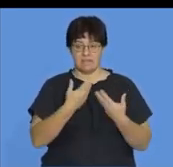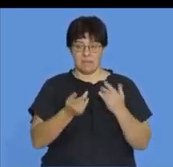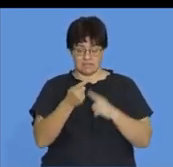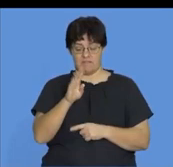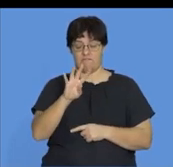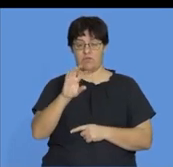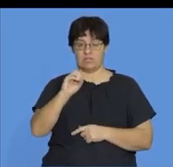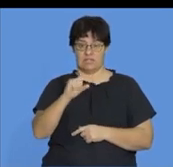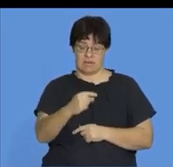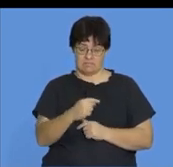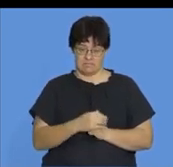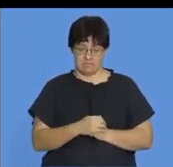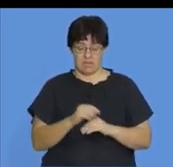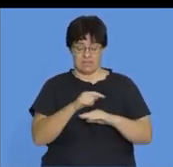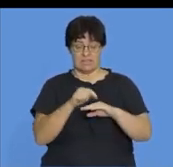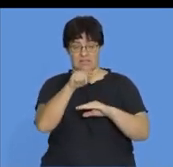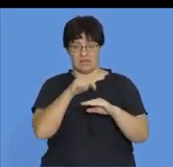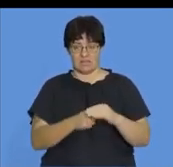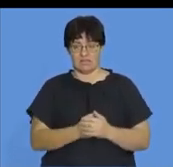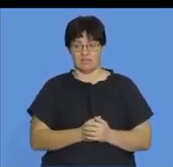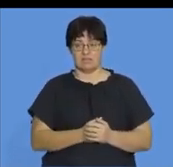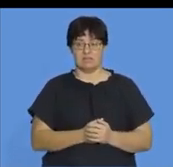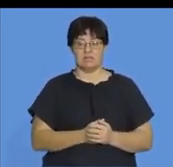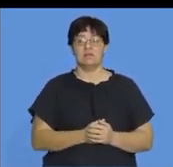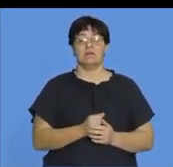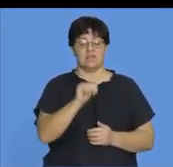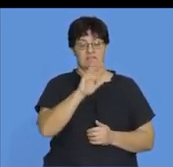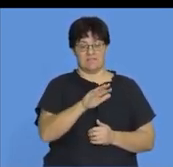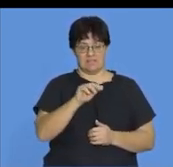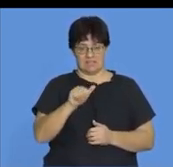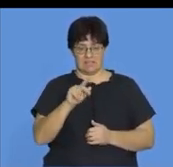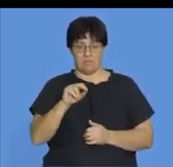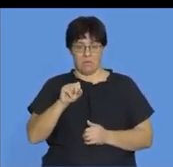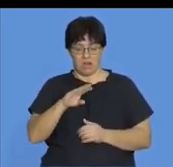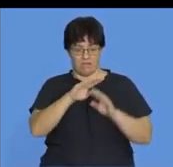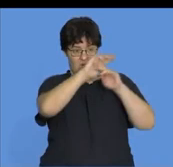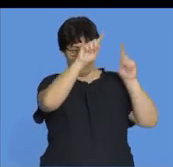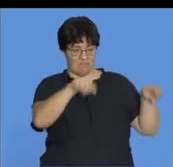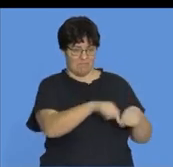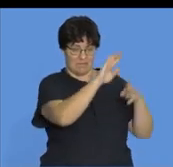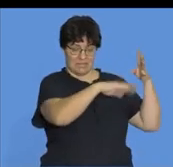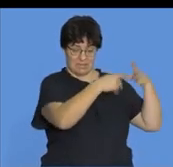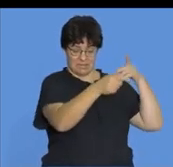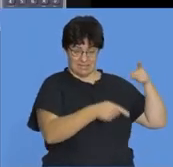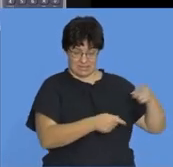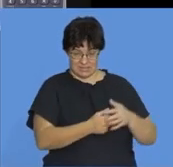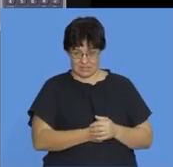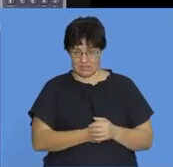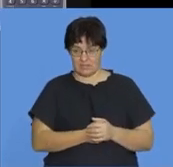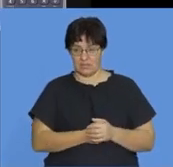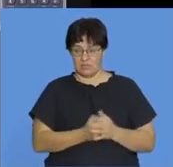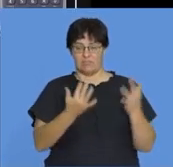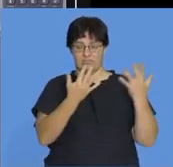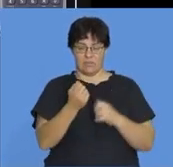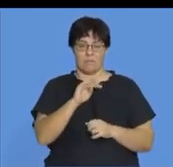40 grams, right? Divided by the molar mass, which is 56, right? So let's calculate the moles